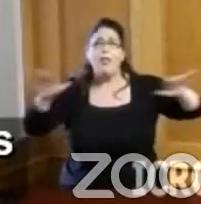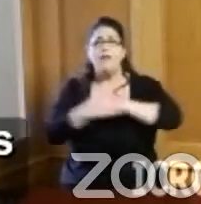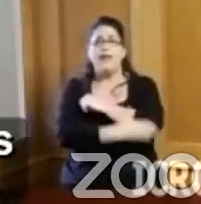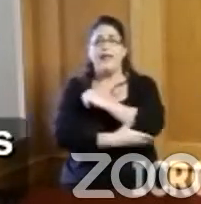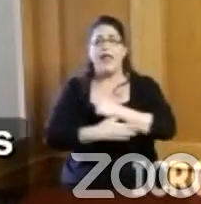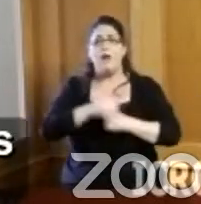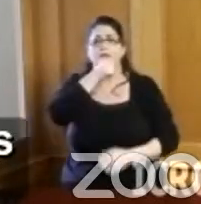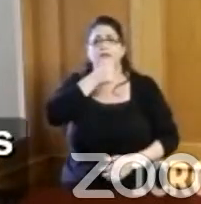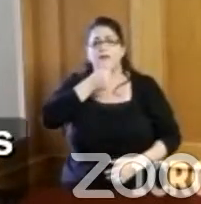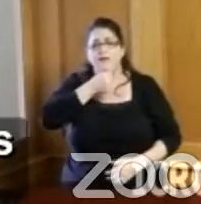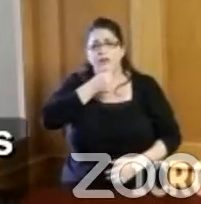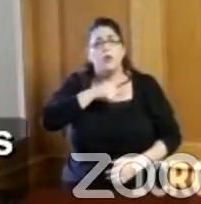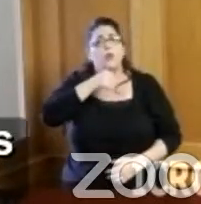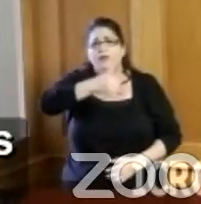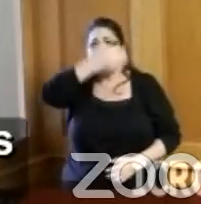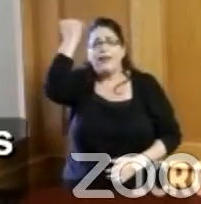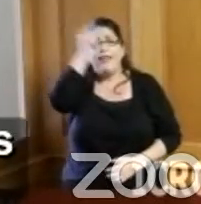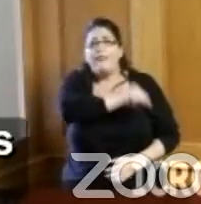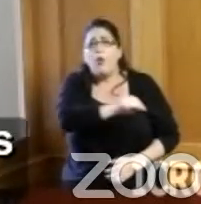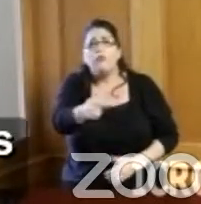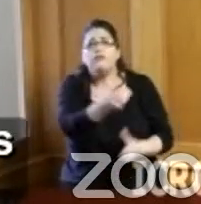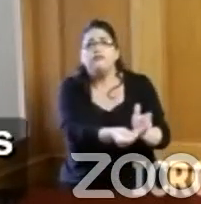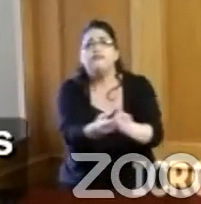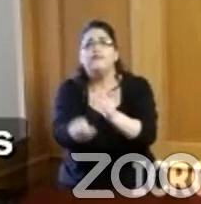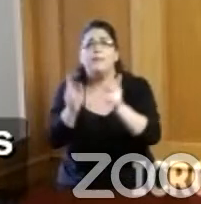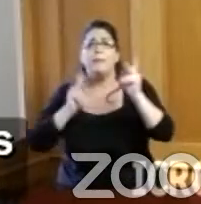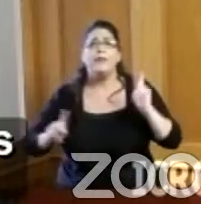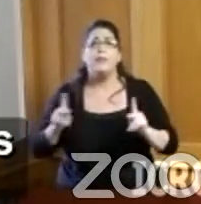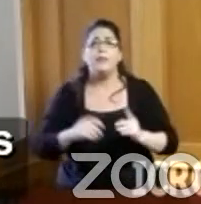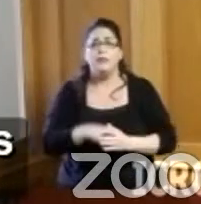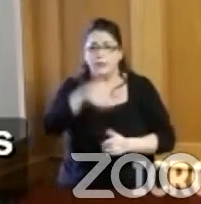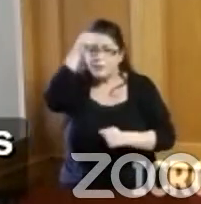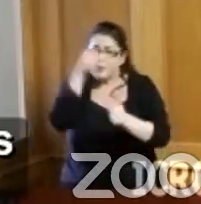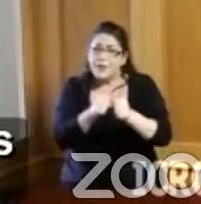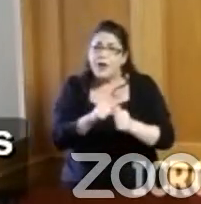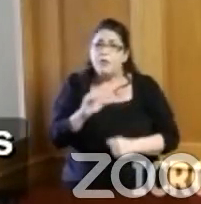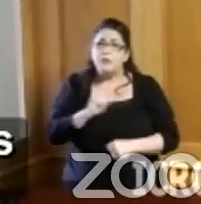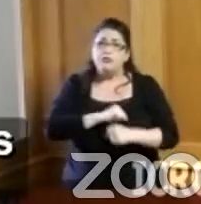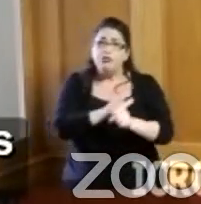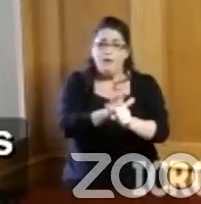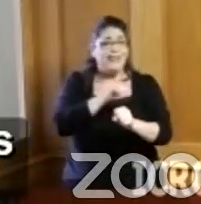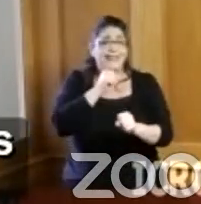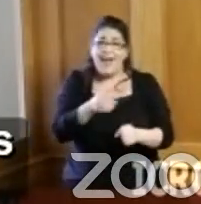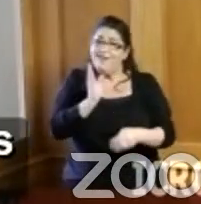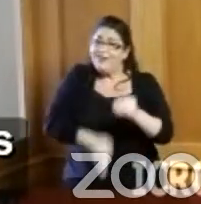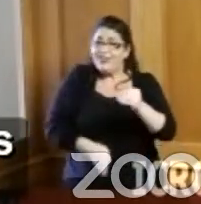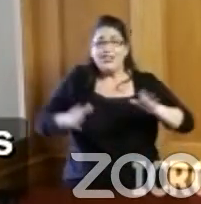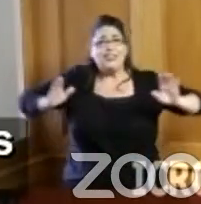we do not want to forget them. And also remember that COVID-19 is not over.